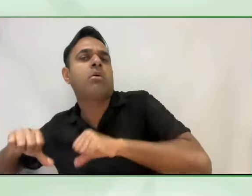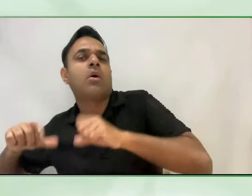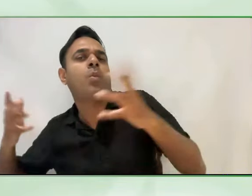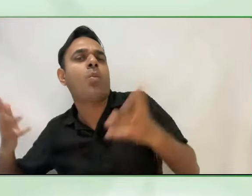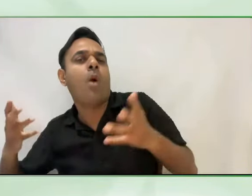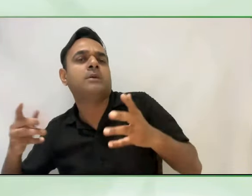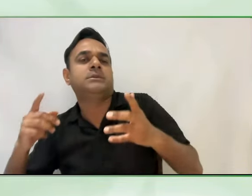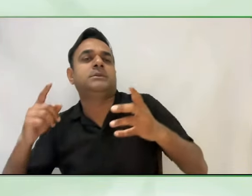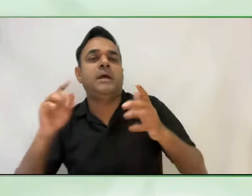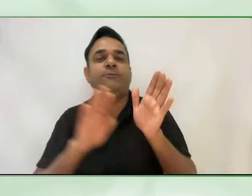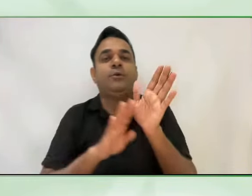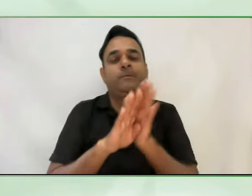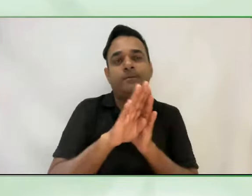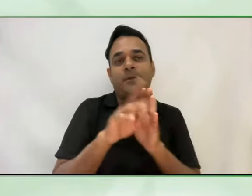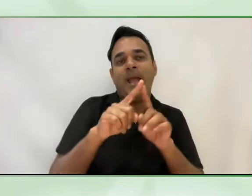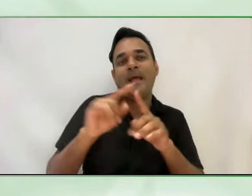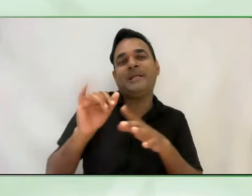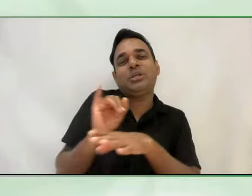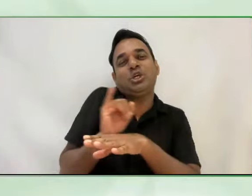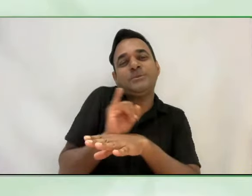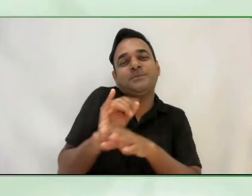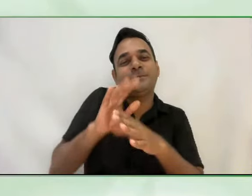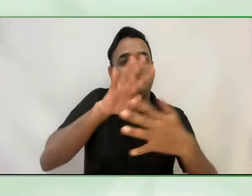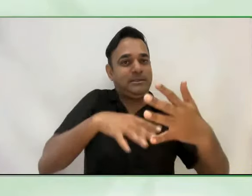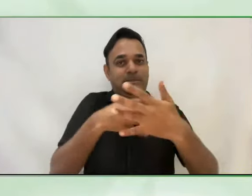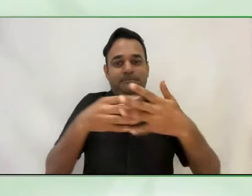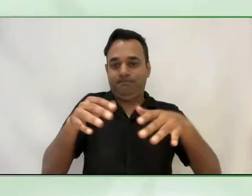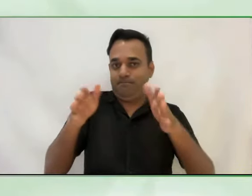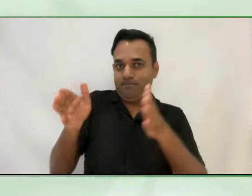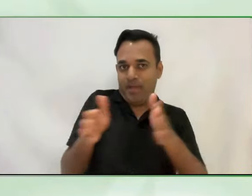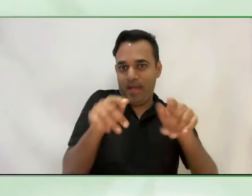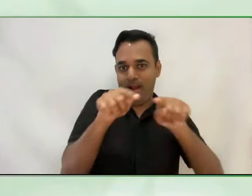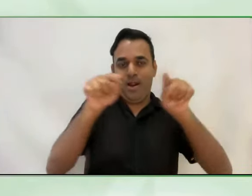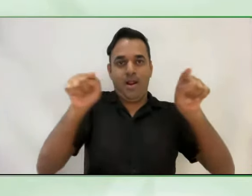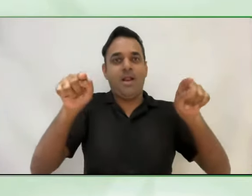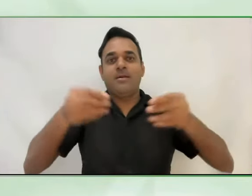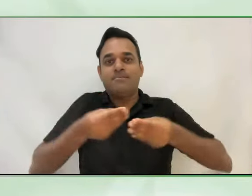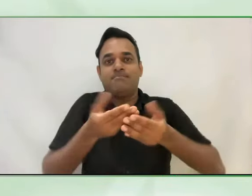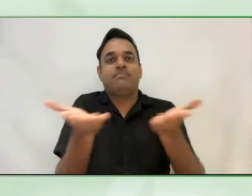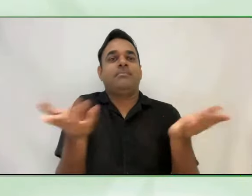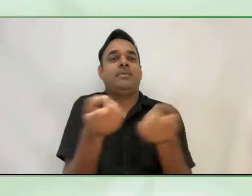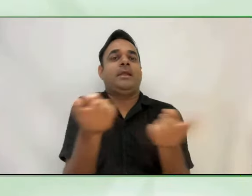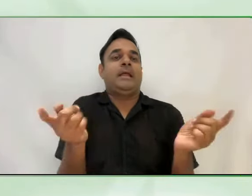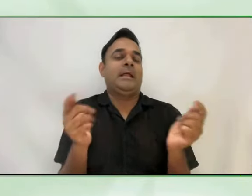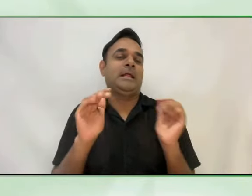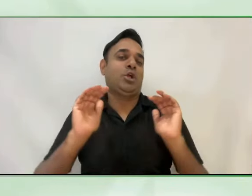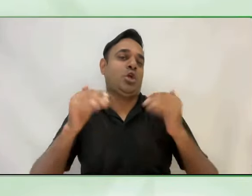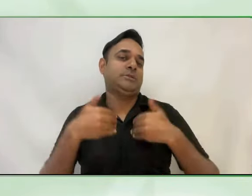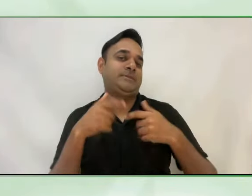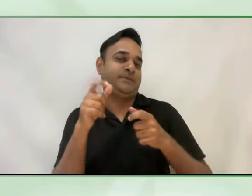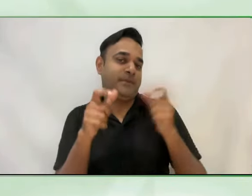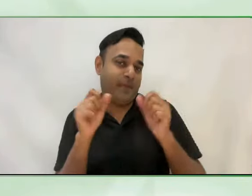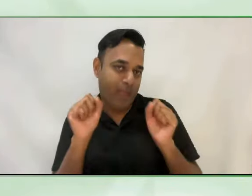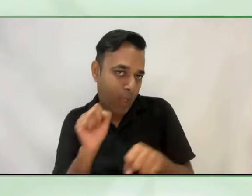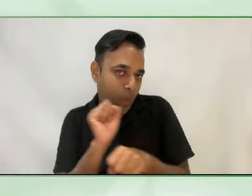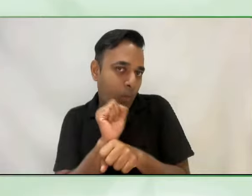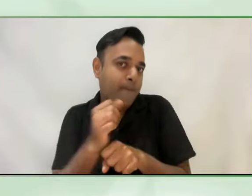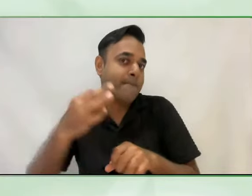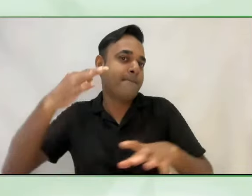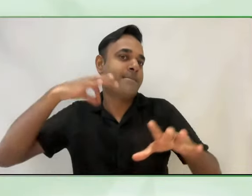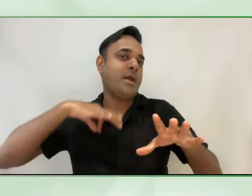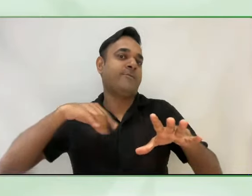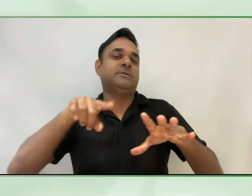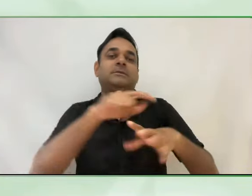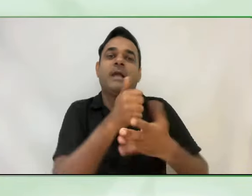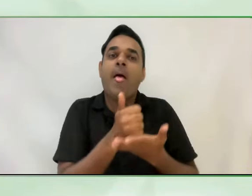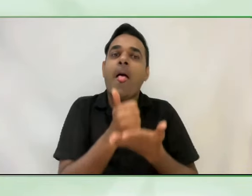other forms of neurodivergence into work, but also benefit your whole workforce as well. And how does the index work?